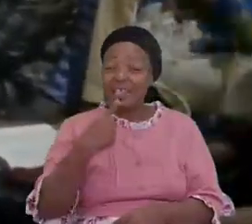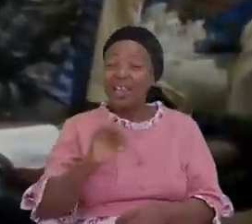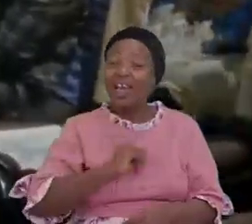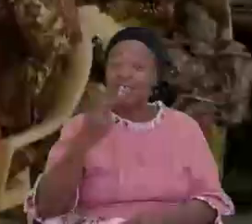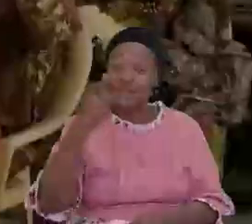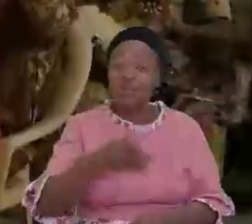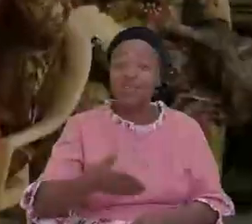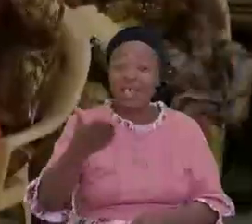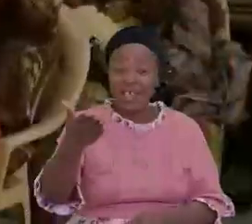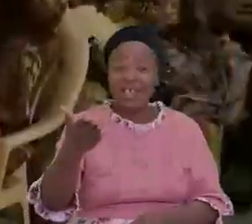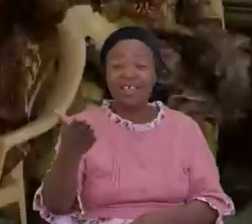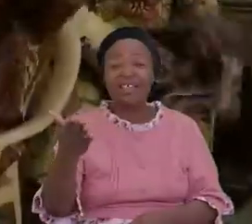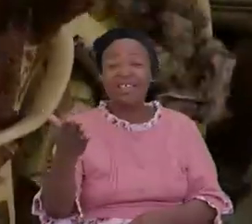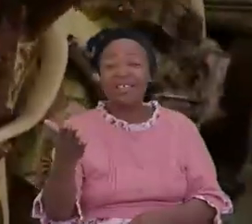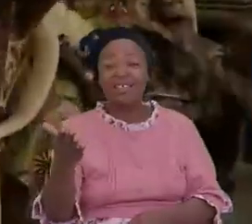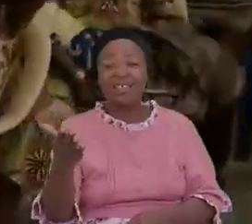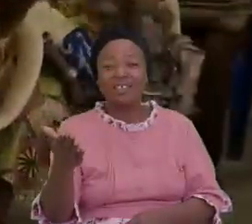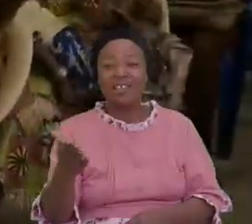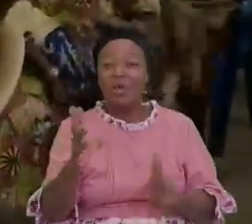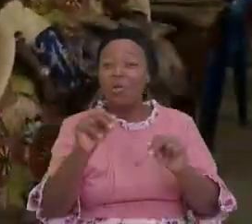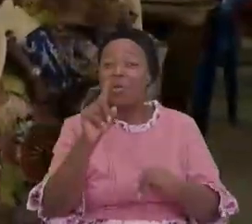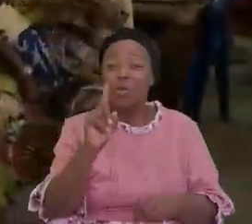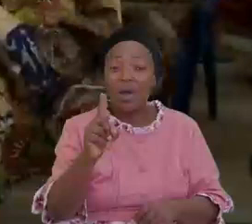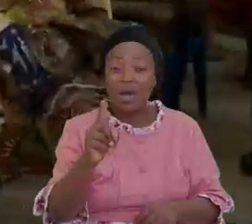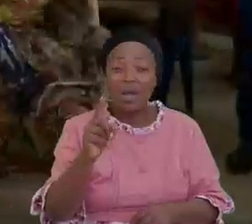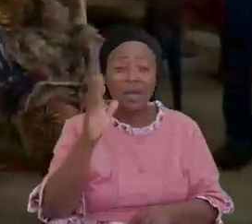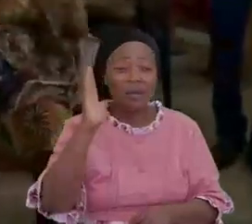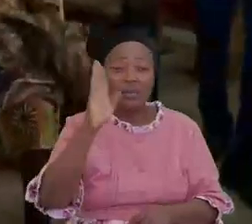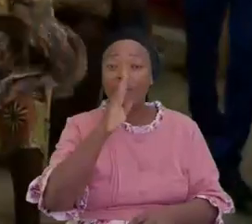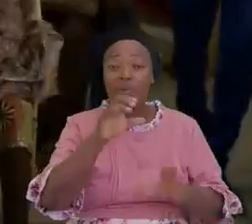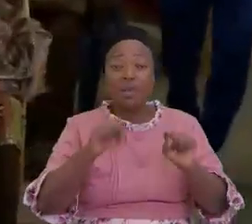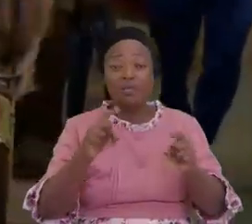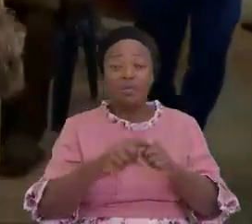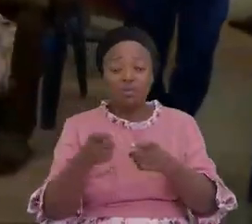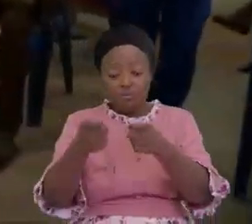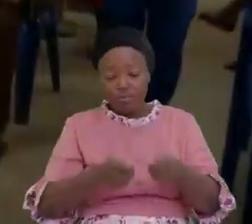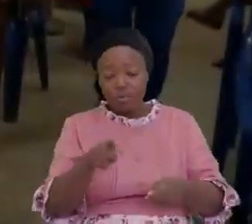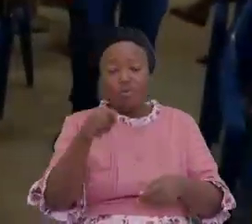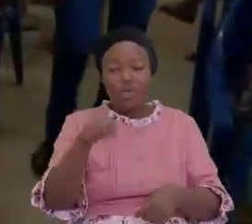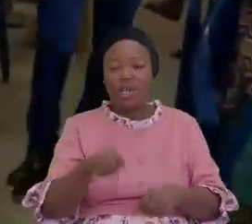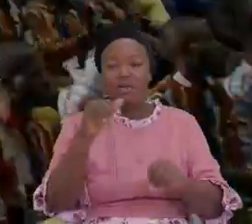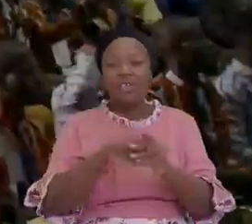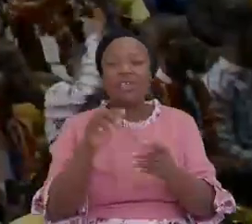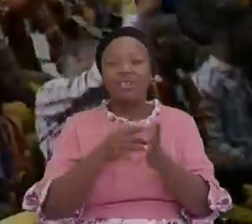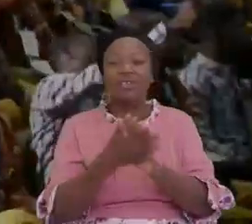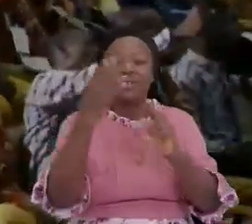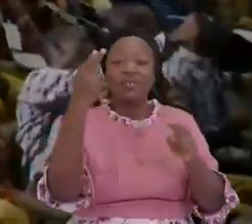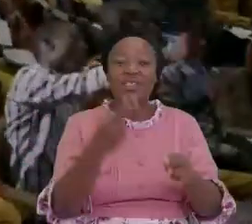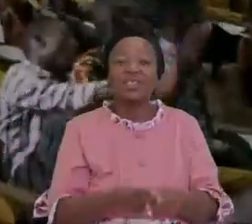there. No one will be able to pull you down in Jesus'